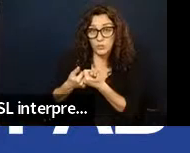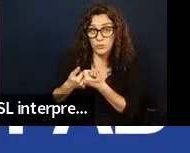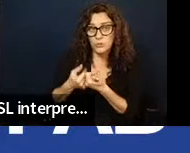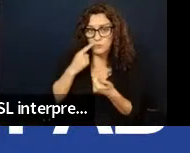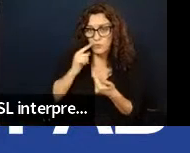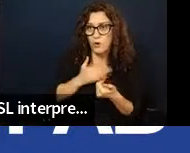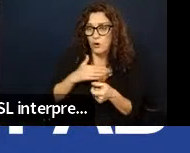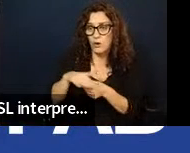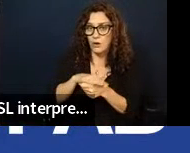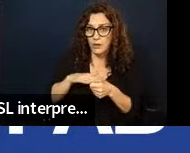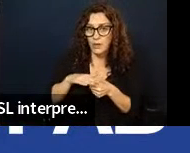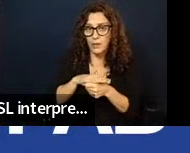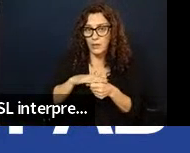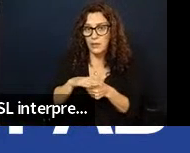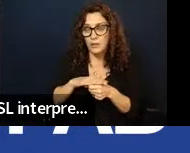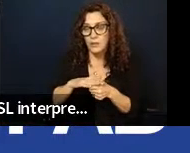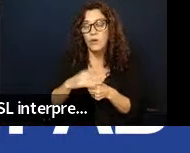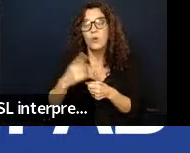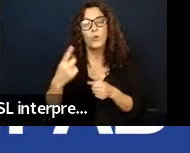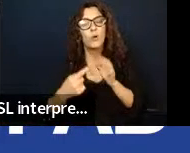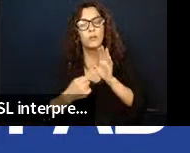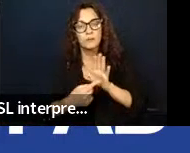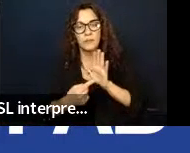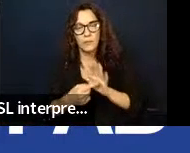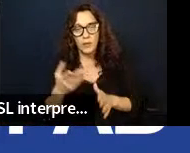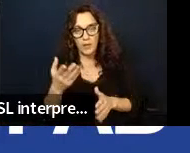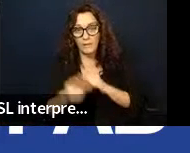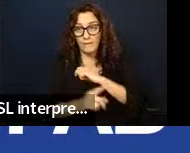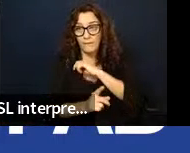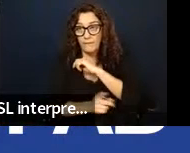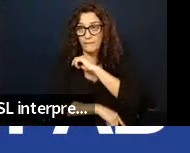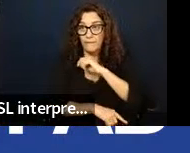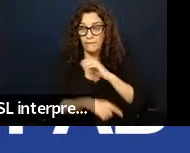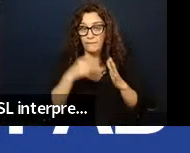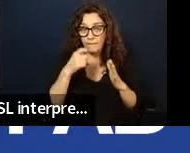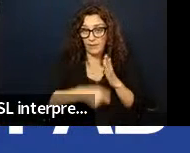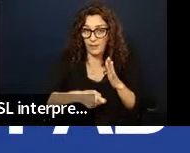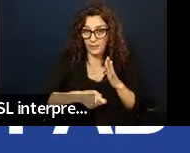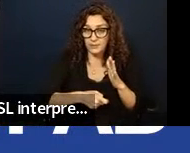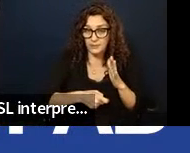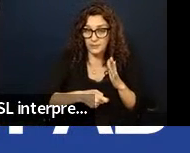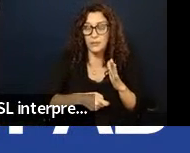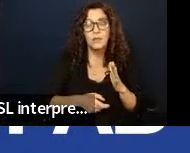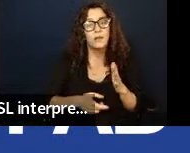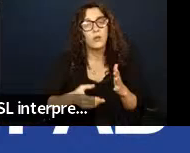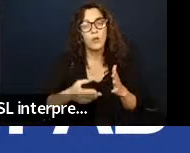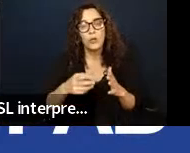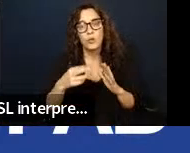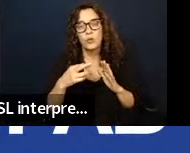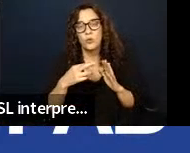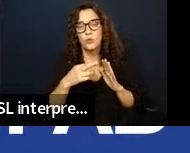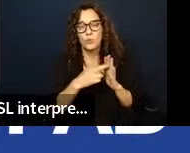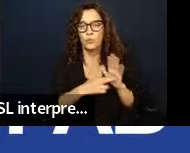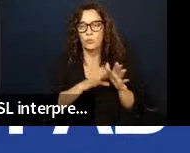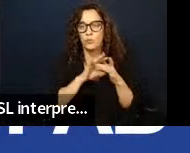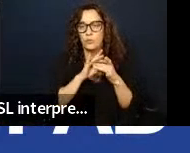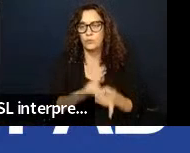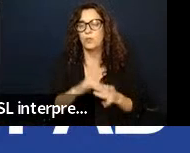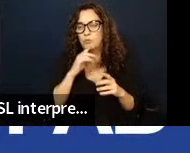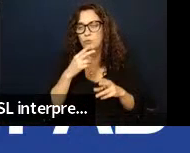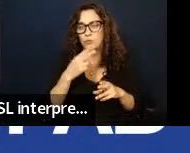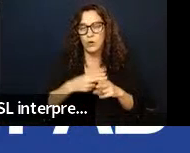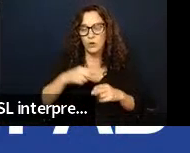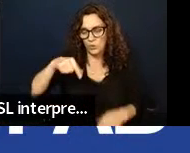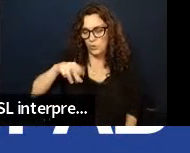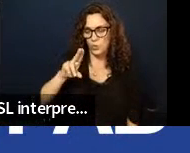Rochester. Just to take one example, fines might be prevented by rules related to qualified immunity,